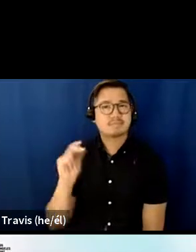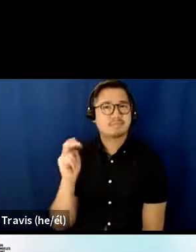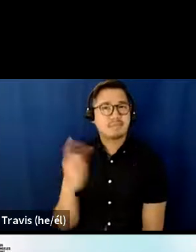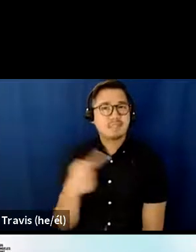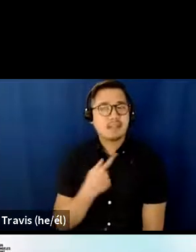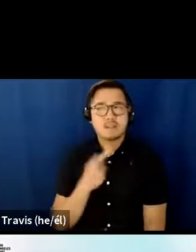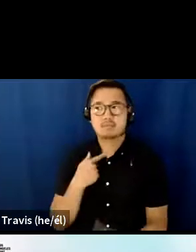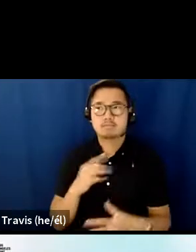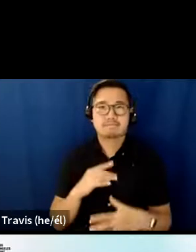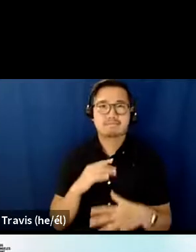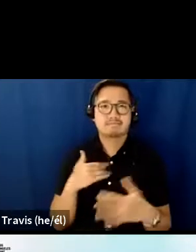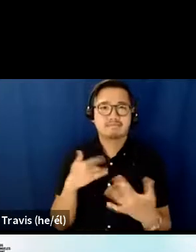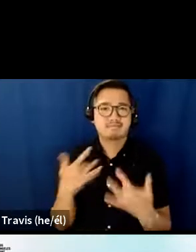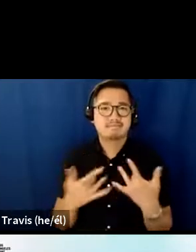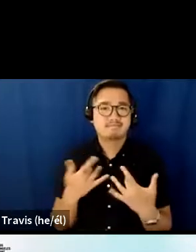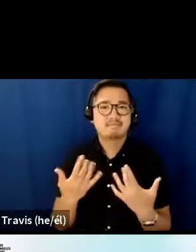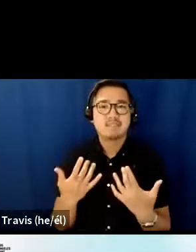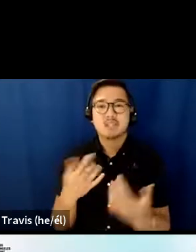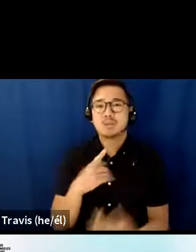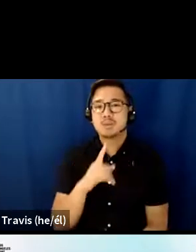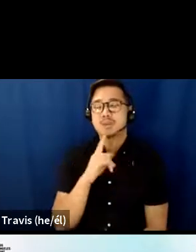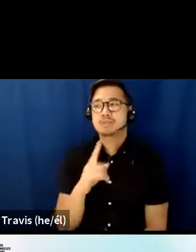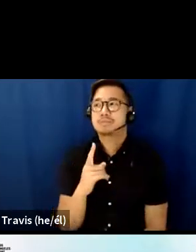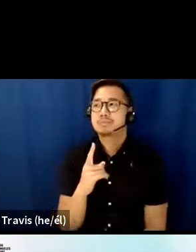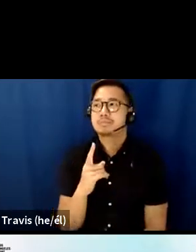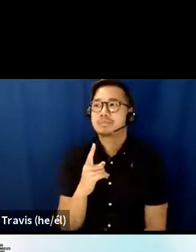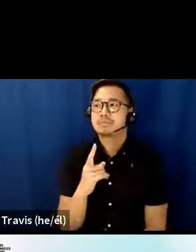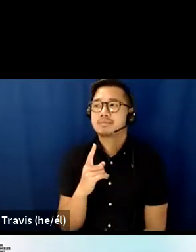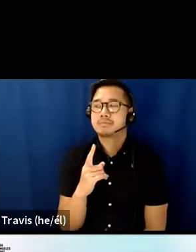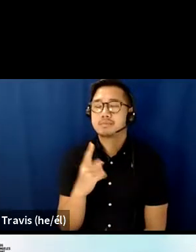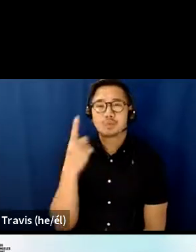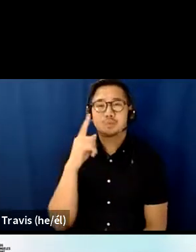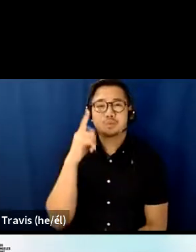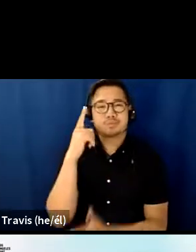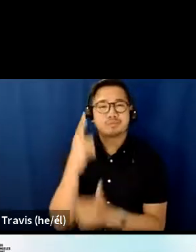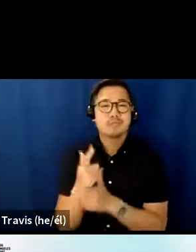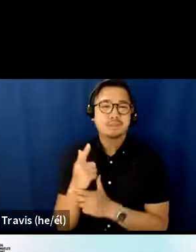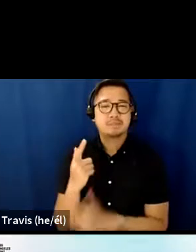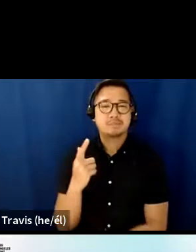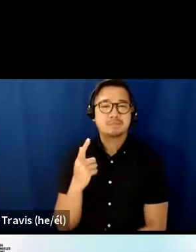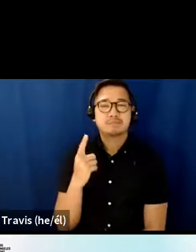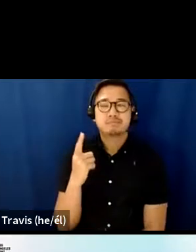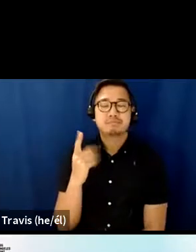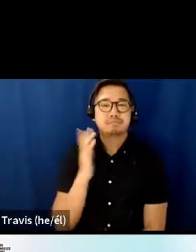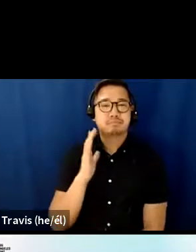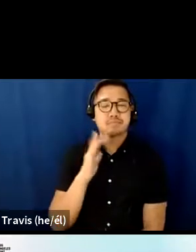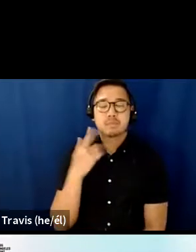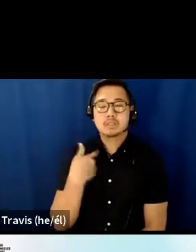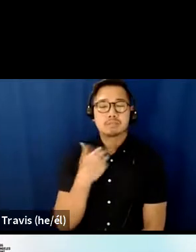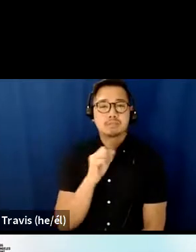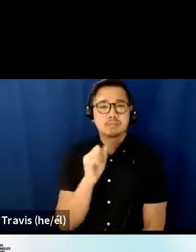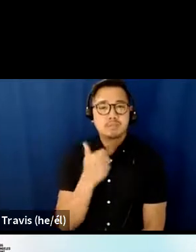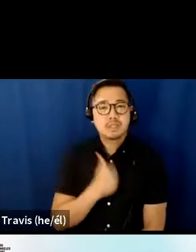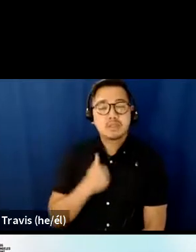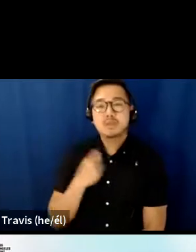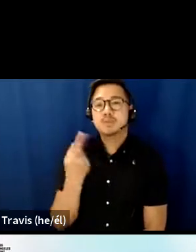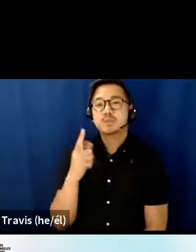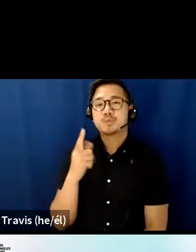I spent time with a brother in leaving out. Sorry, y'all. A brother in North